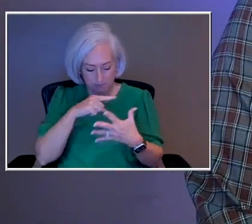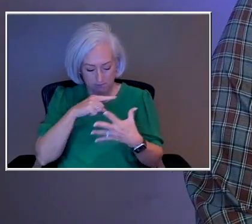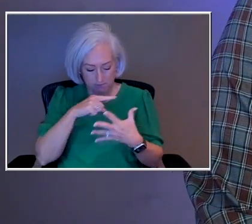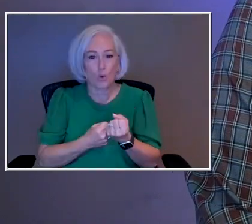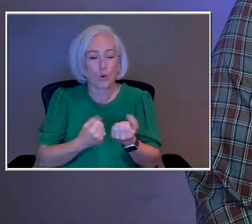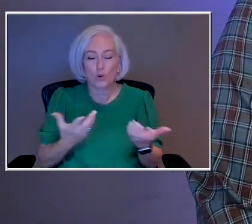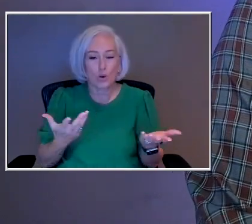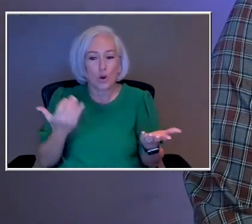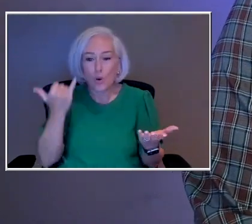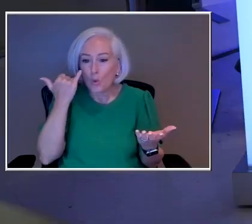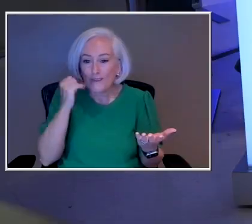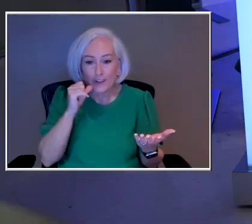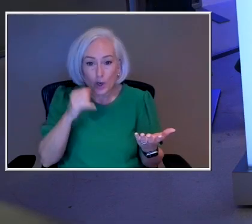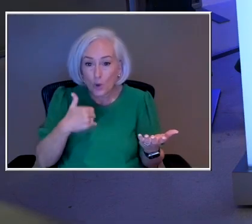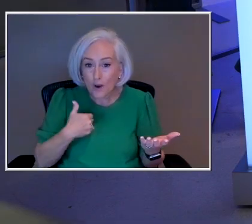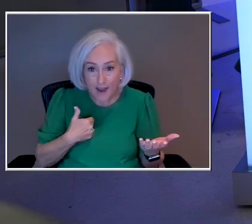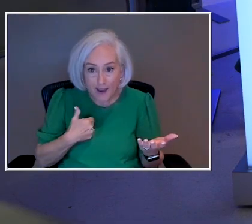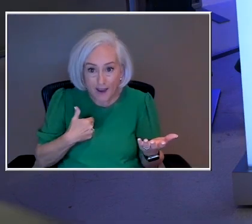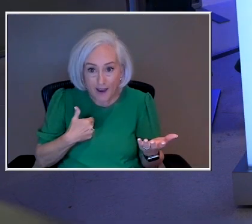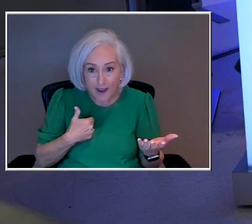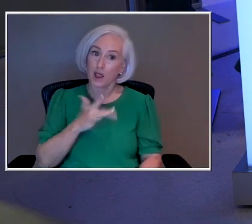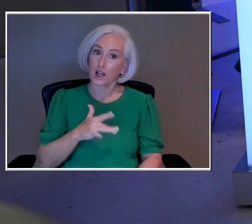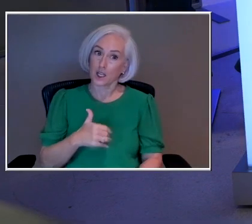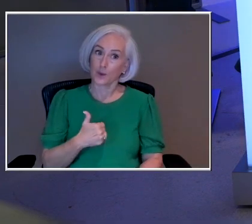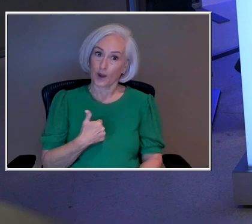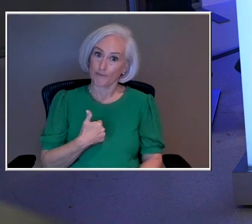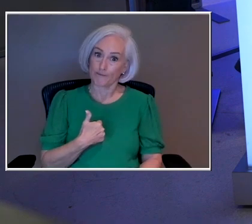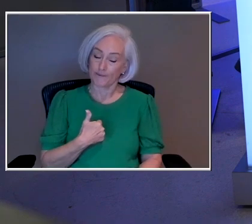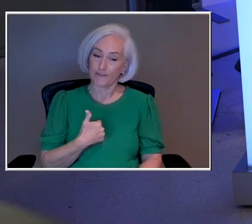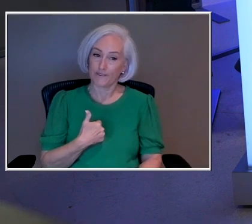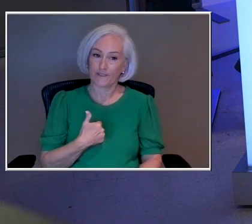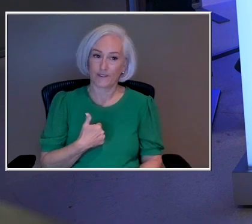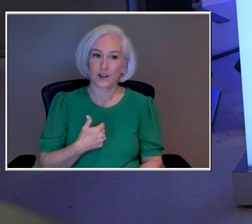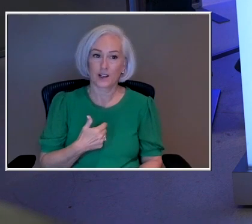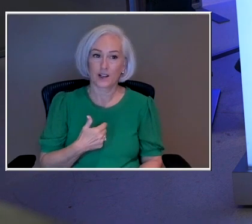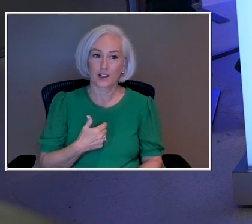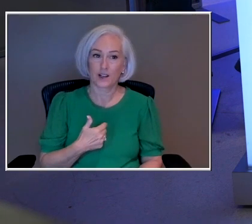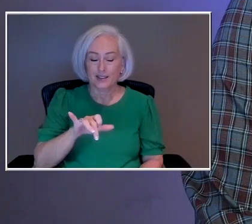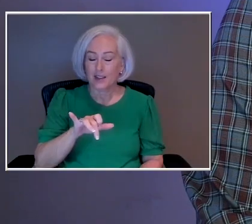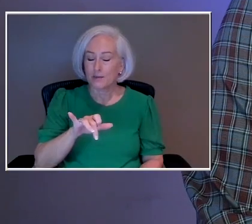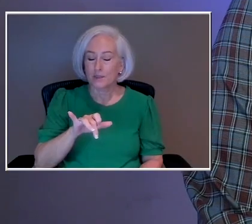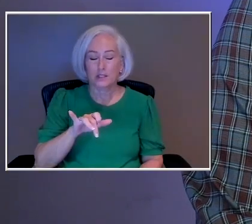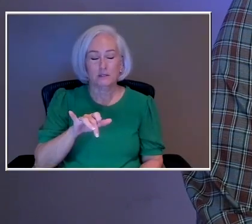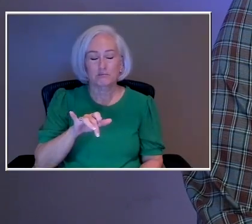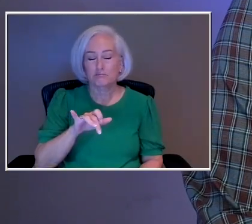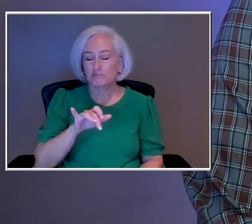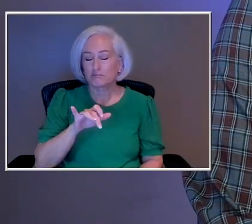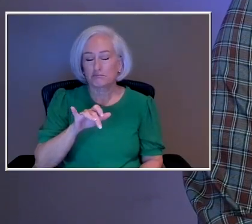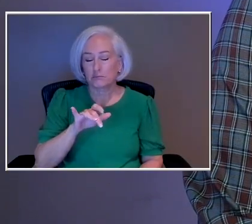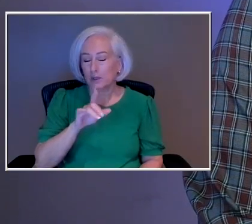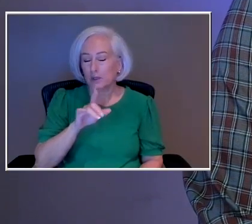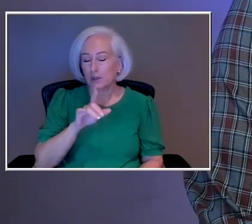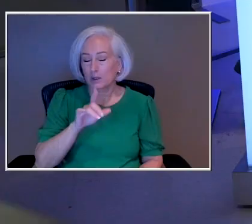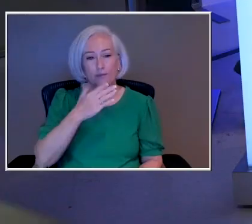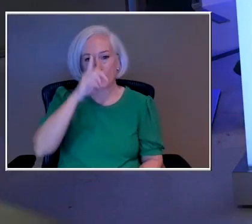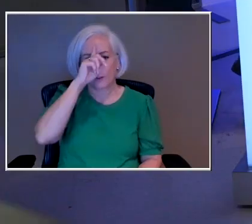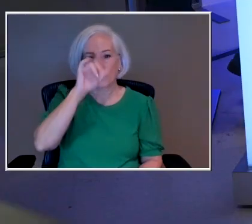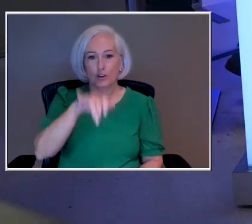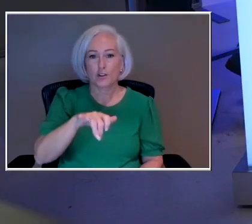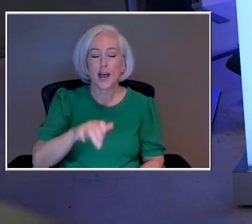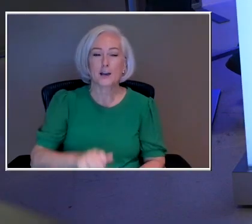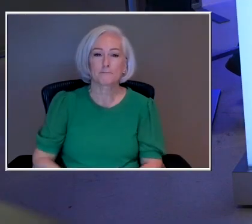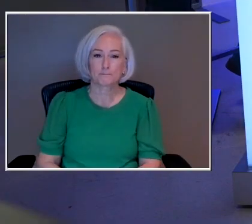to have? Yeah, And that's what really, I'm just real thankful for the support that we have. Right, and you wanted to find a